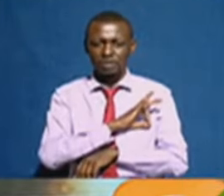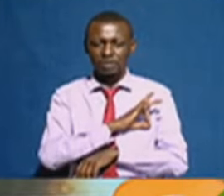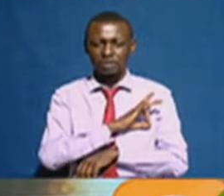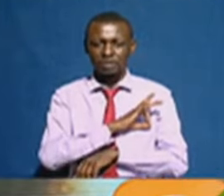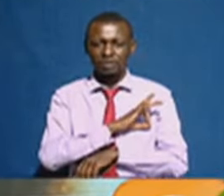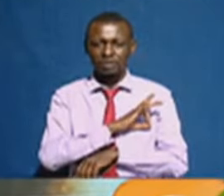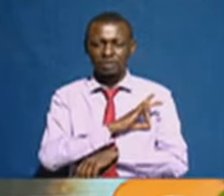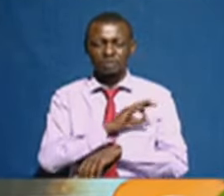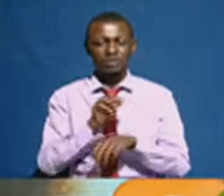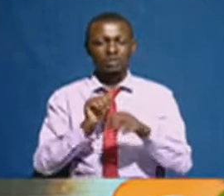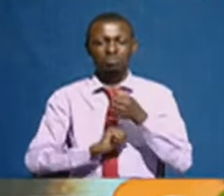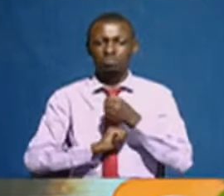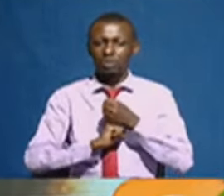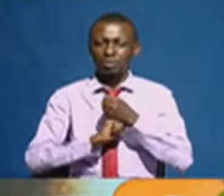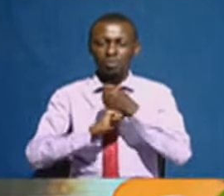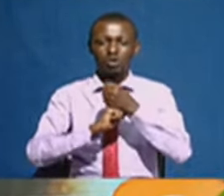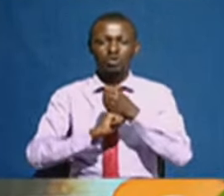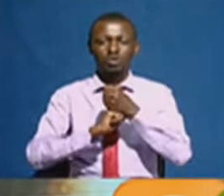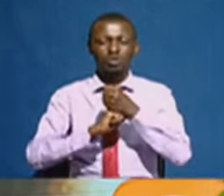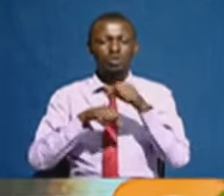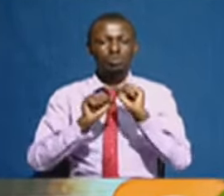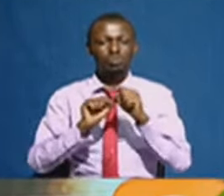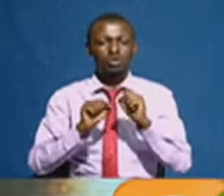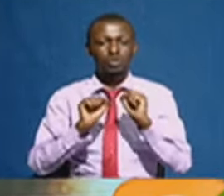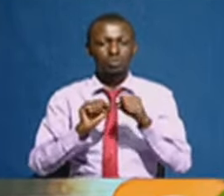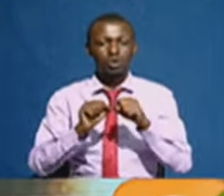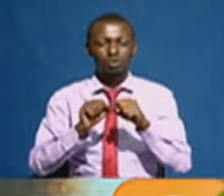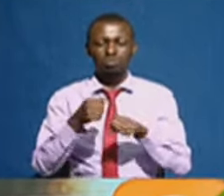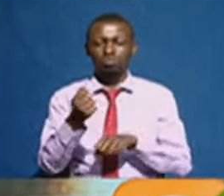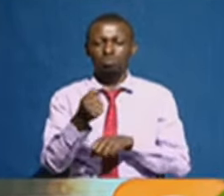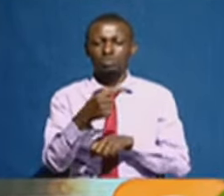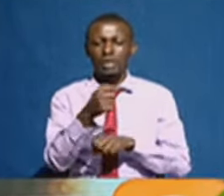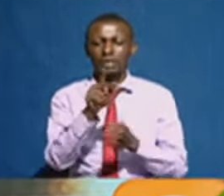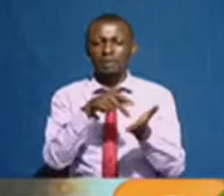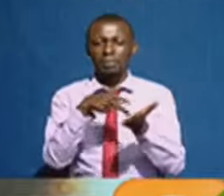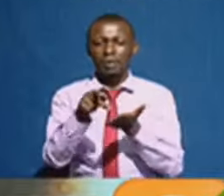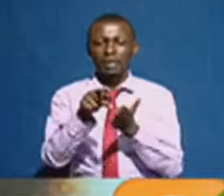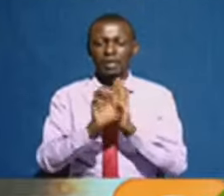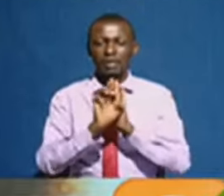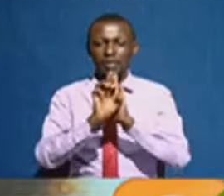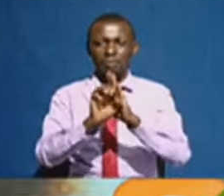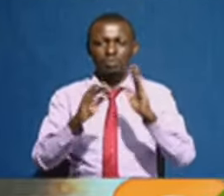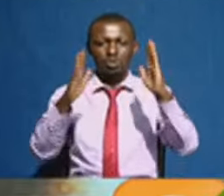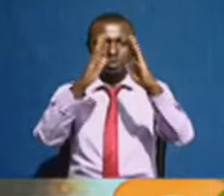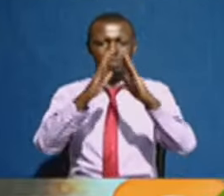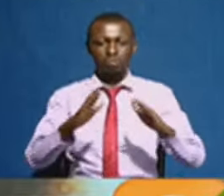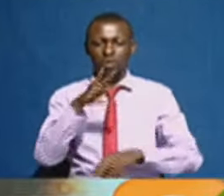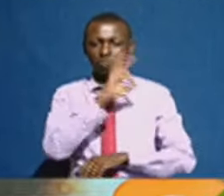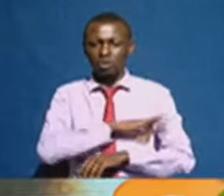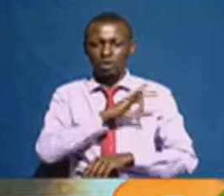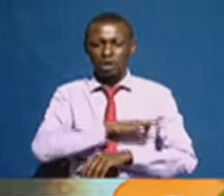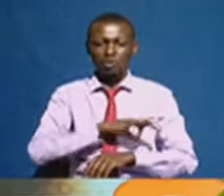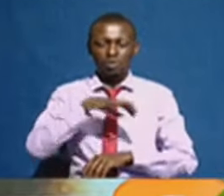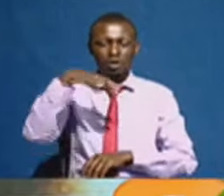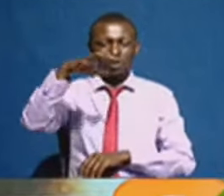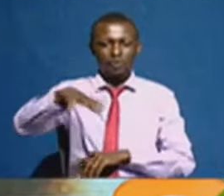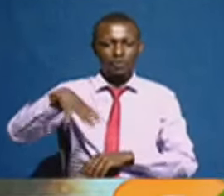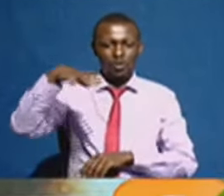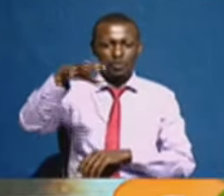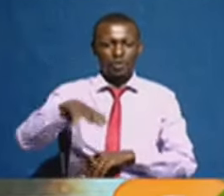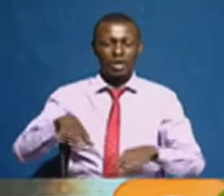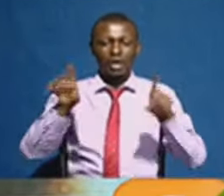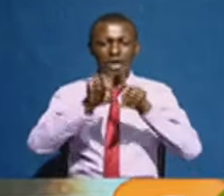or facilitative. Remunerative allowances are such as housing allowance, commuter allowance, and leave